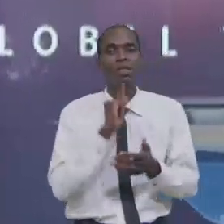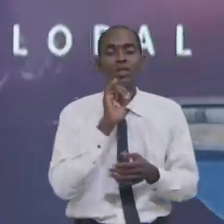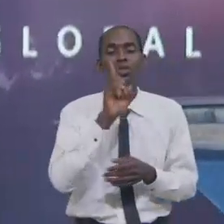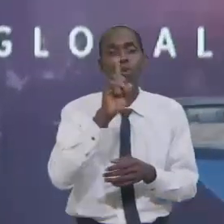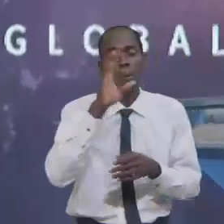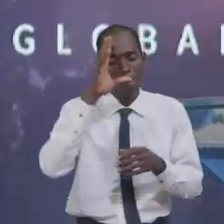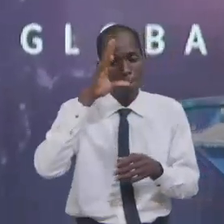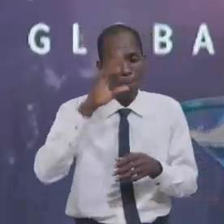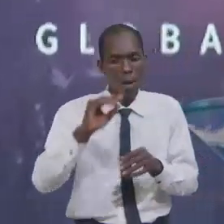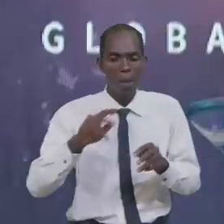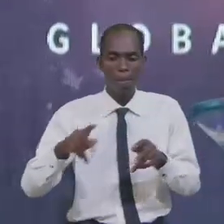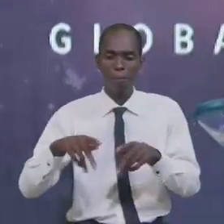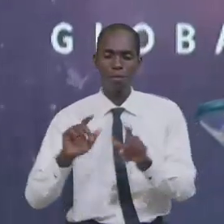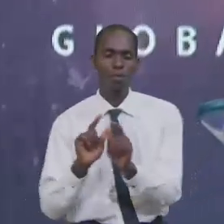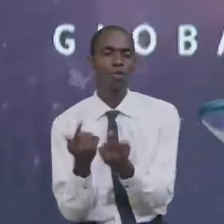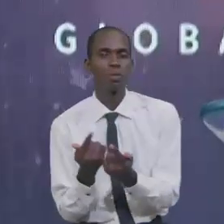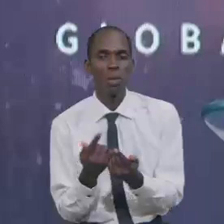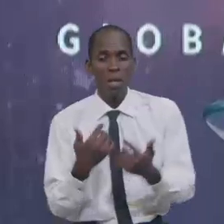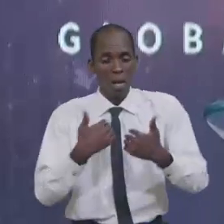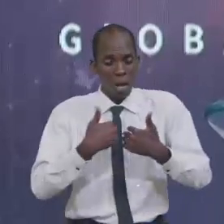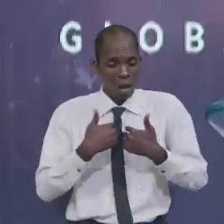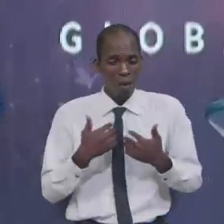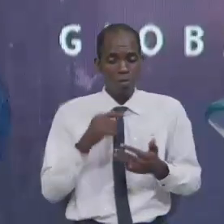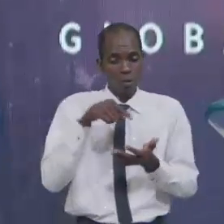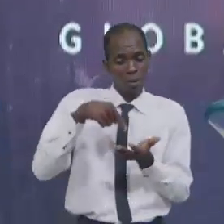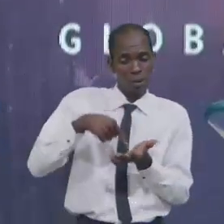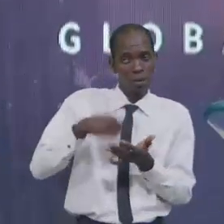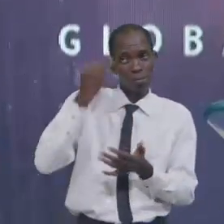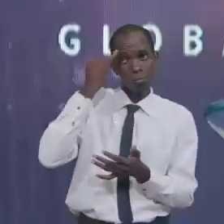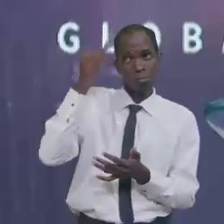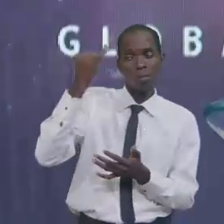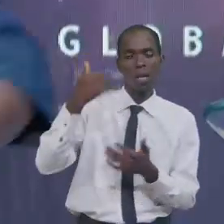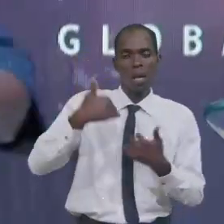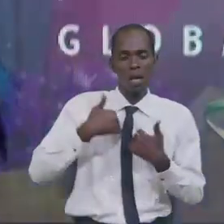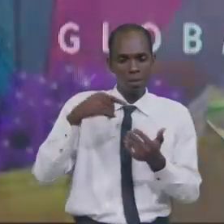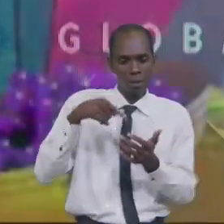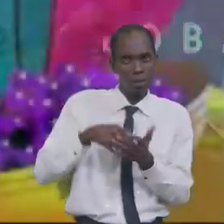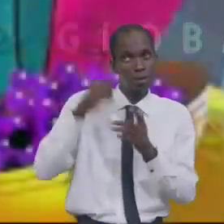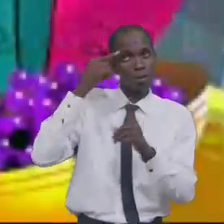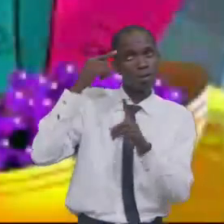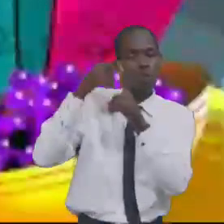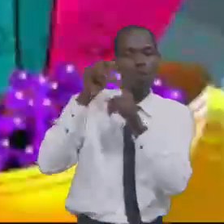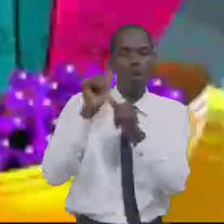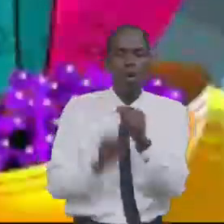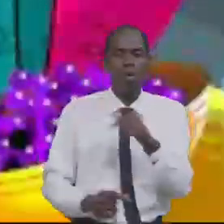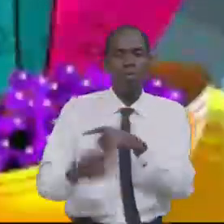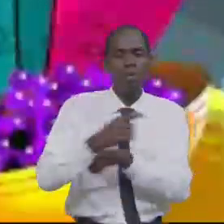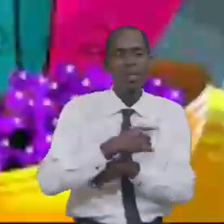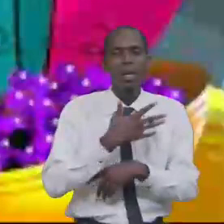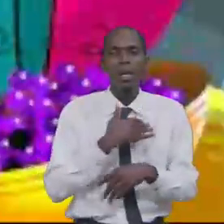had this intention, and he had this goal. Eat every day, and be sumptuous every